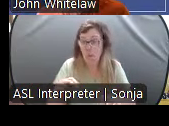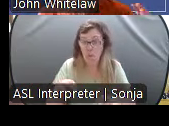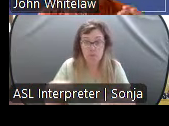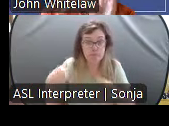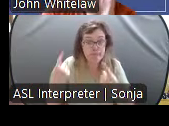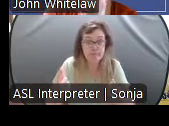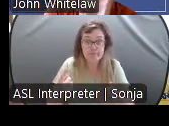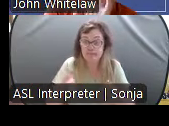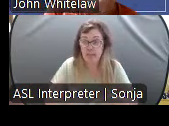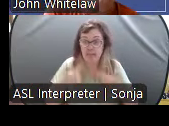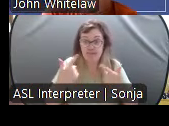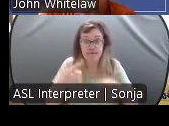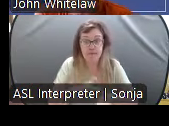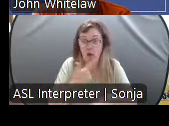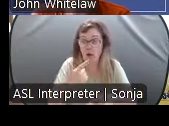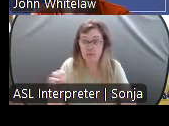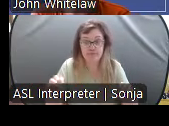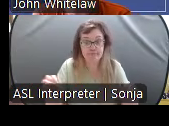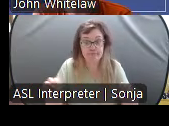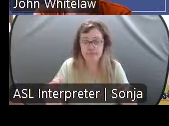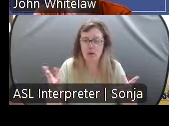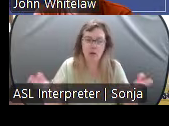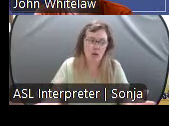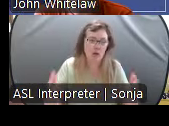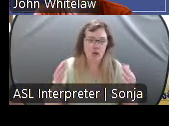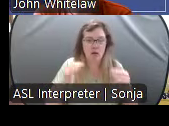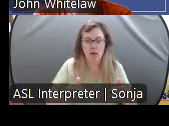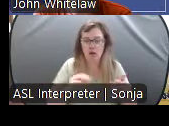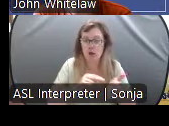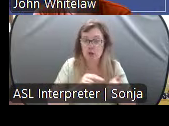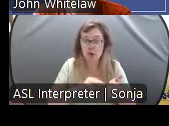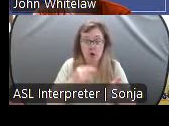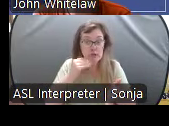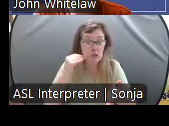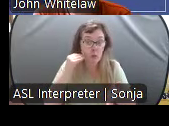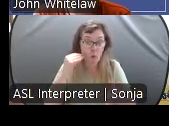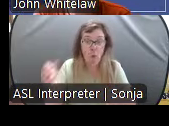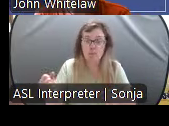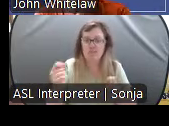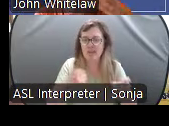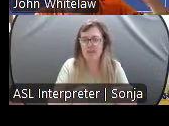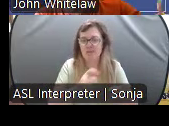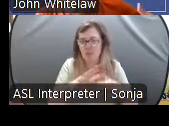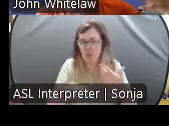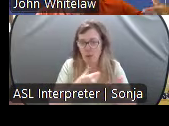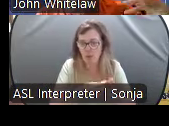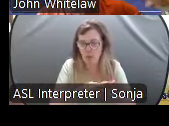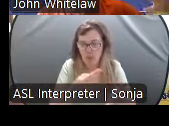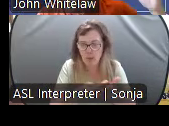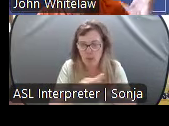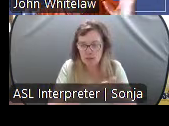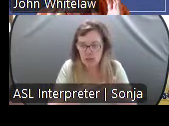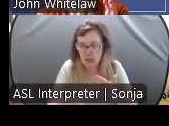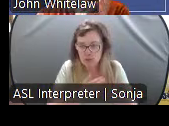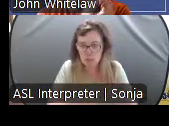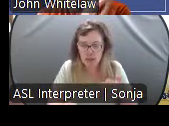yeah. And again, it's not just longevity because if you end up in a nursing home, all the money is going to have to go to the nursing home anyway. So if it really is about